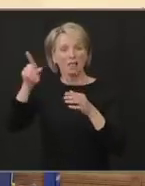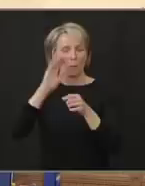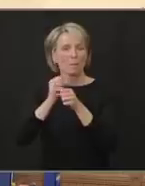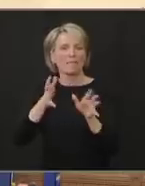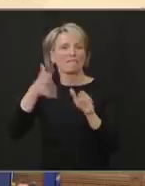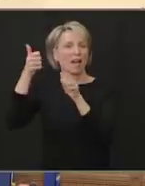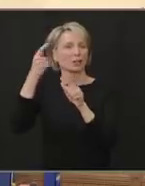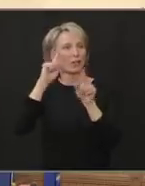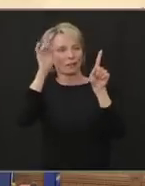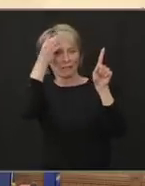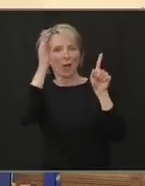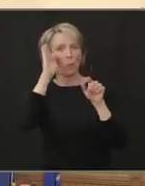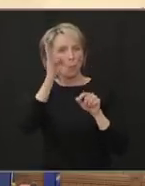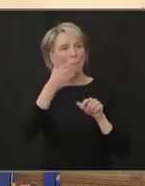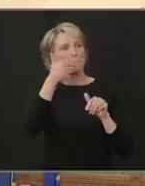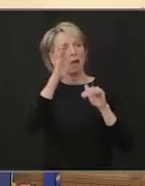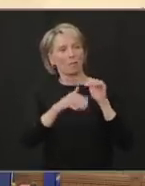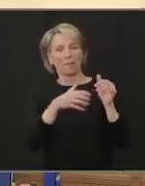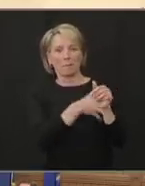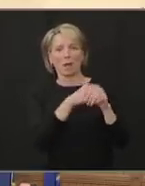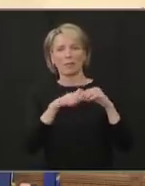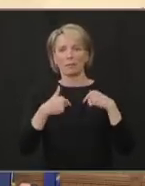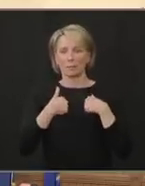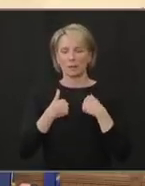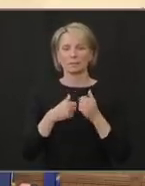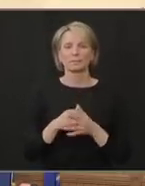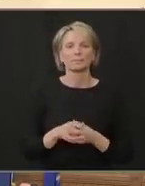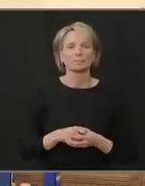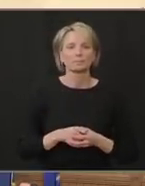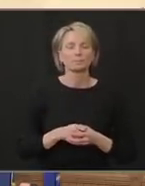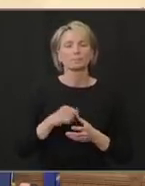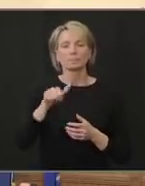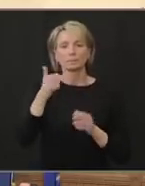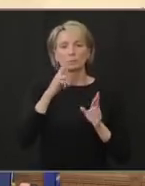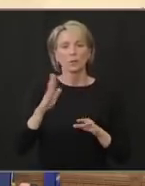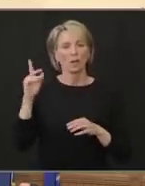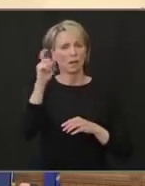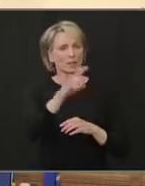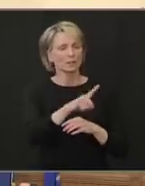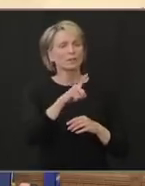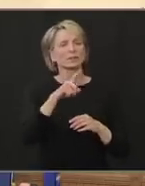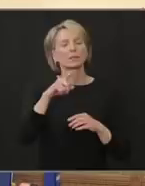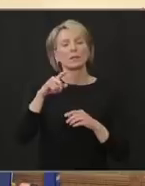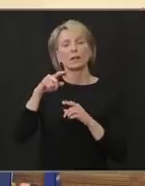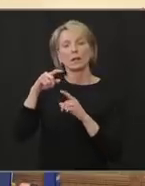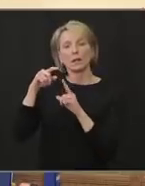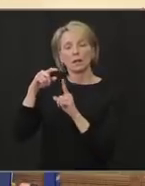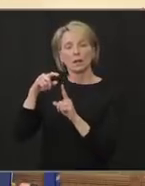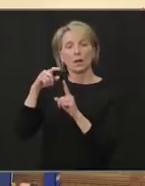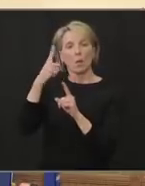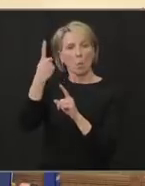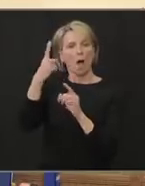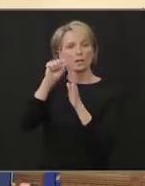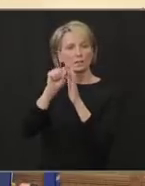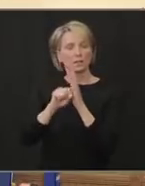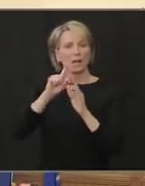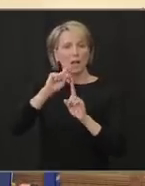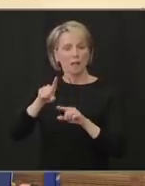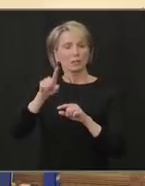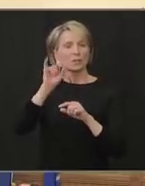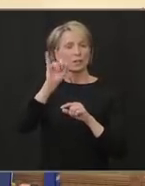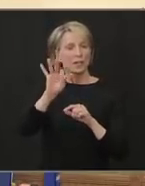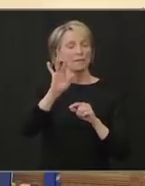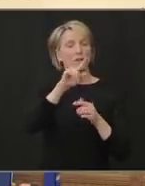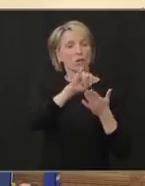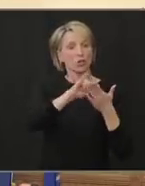Gina Raimondo in Rhode Island basically saying an executive order, if people come in from New York, they have to self-quarantine for